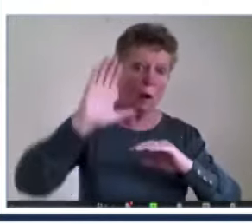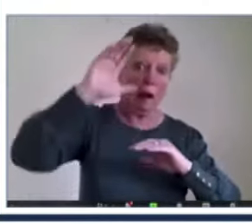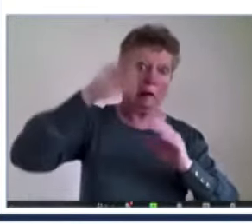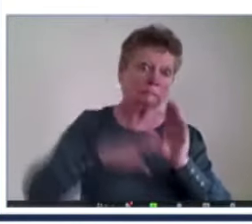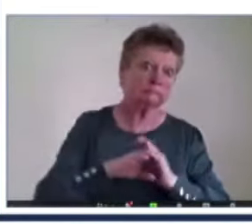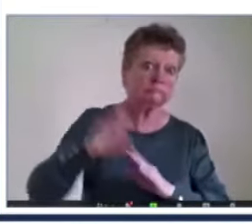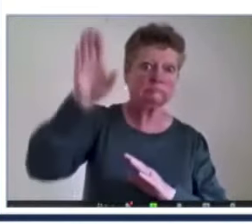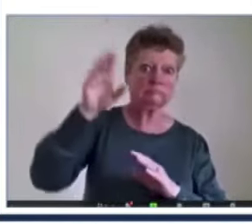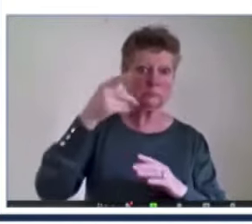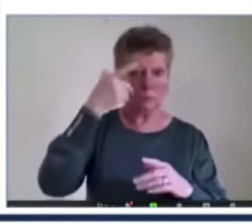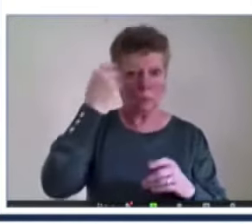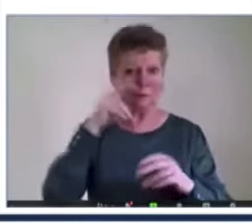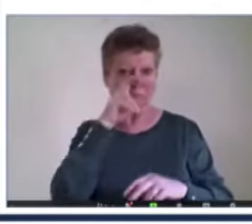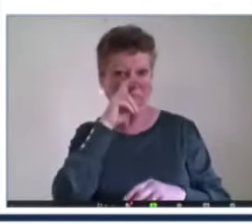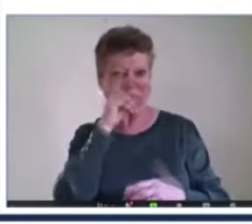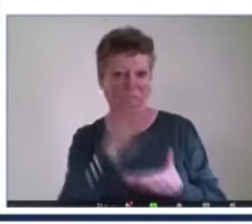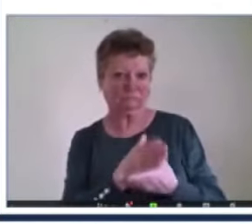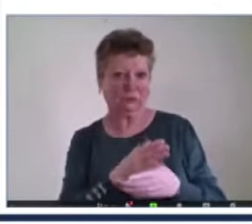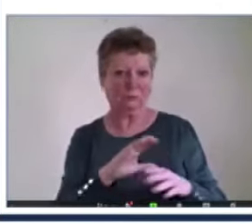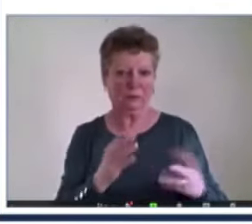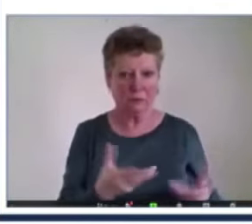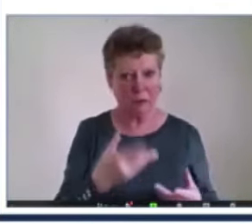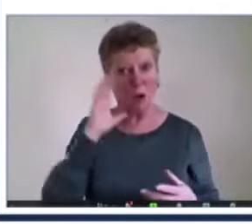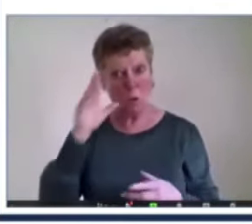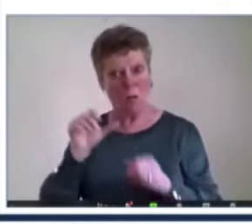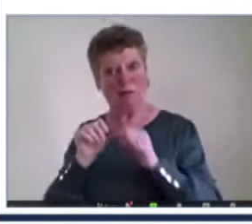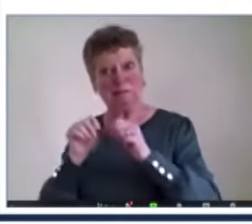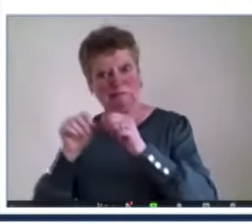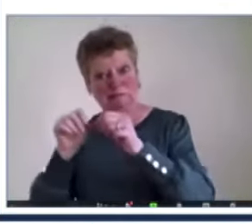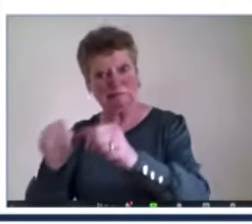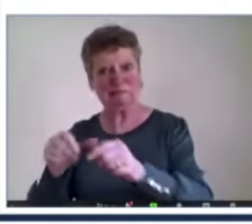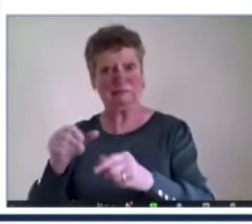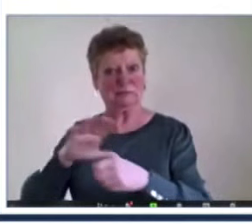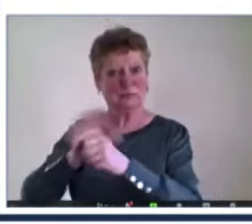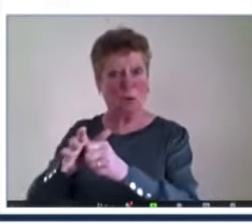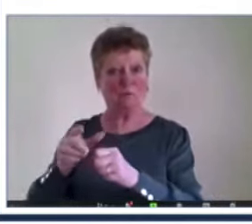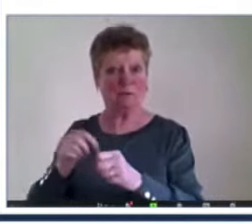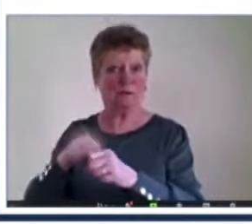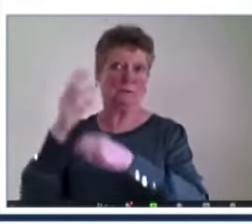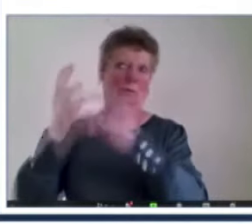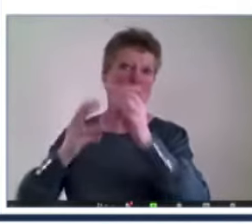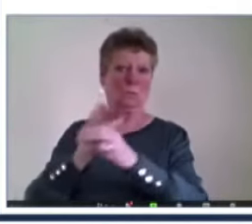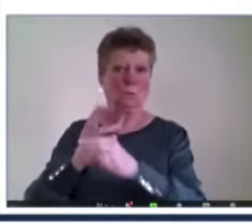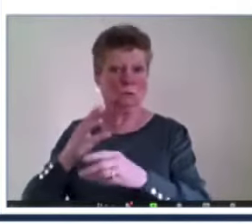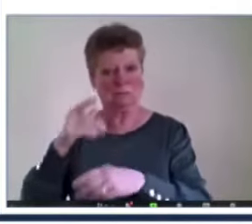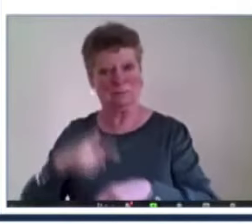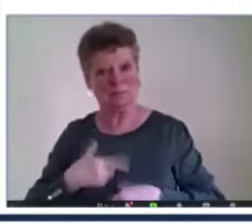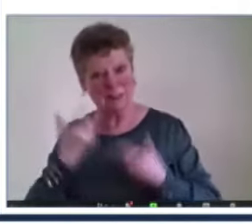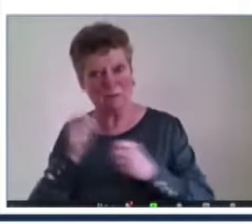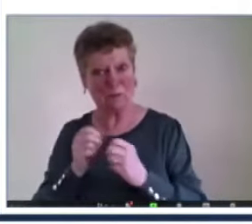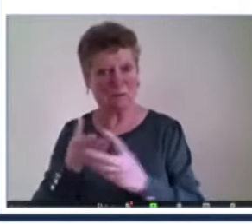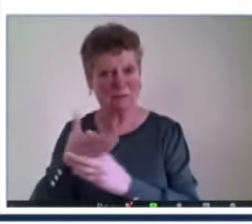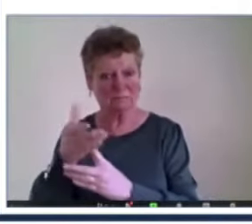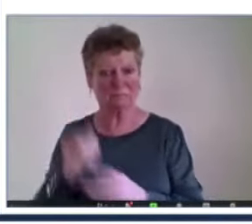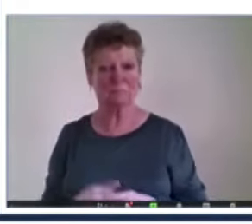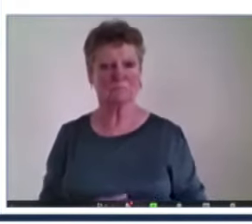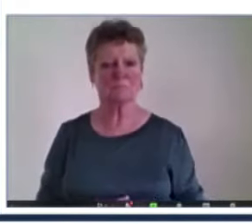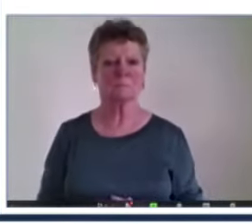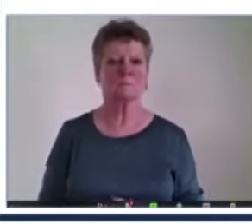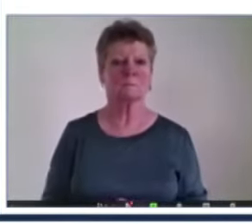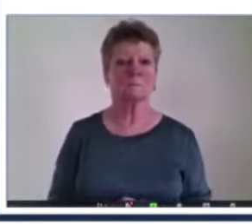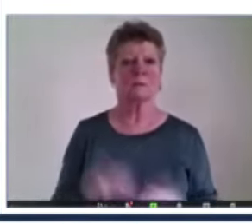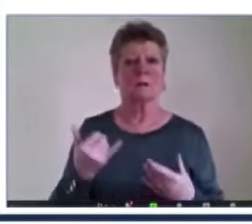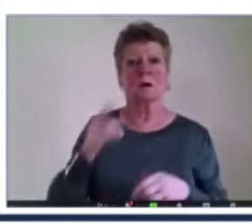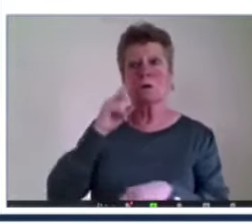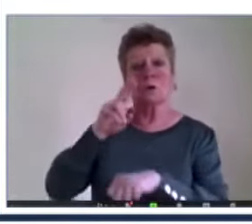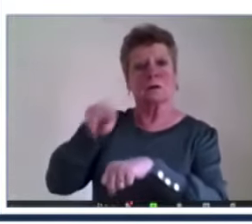in a world where we're living with COVID? So we know from, and I've talked about this publicly, from national modeling now, which